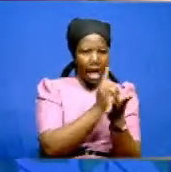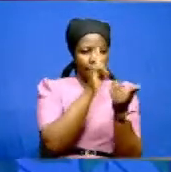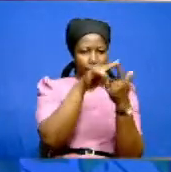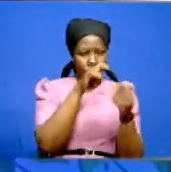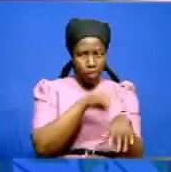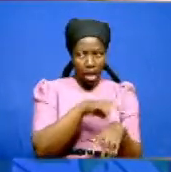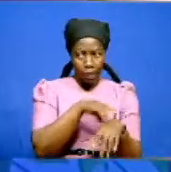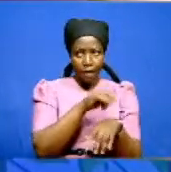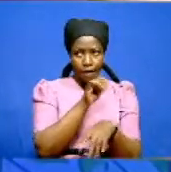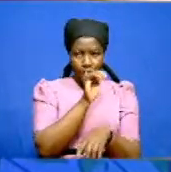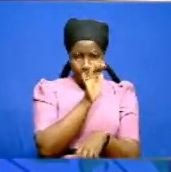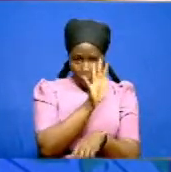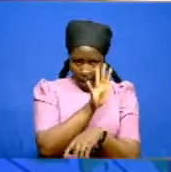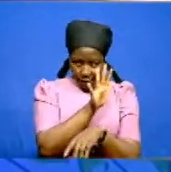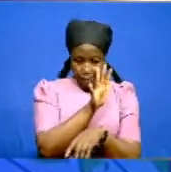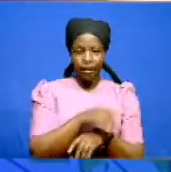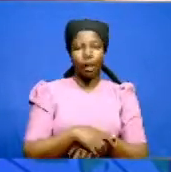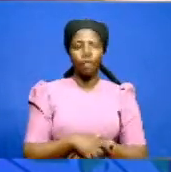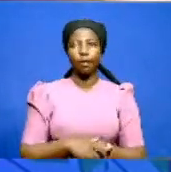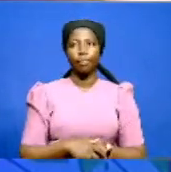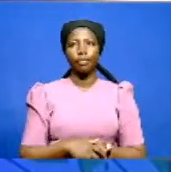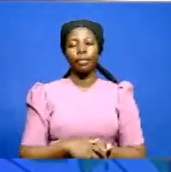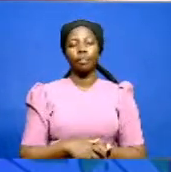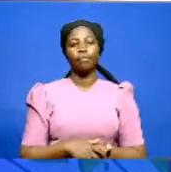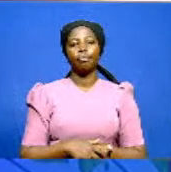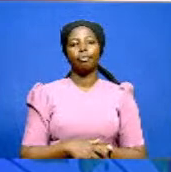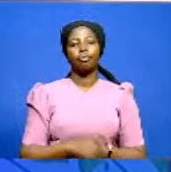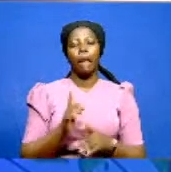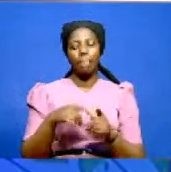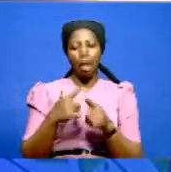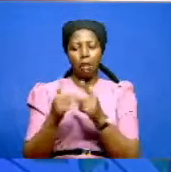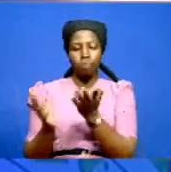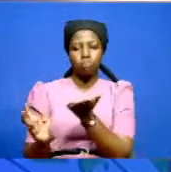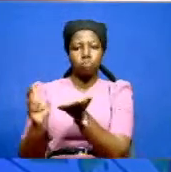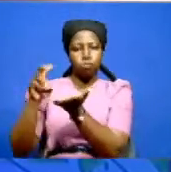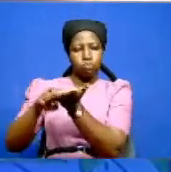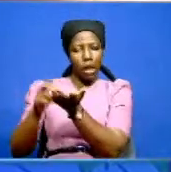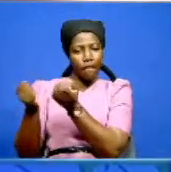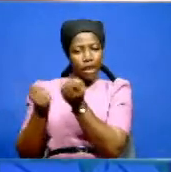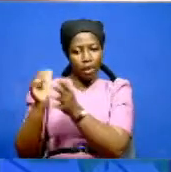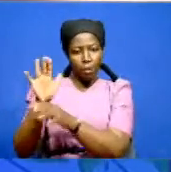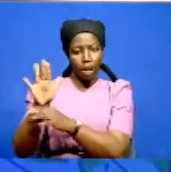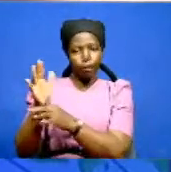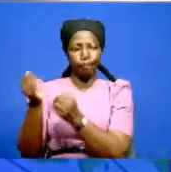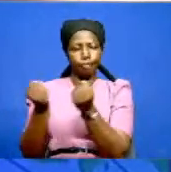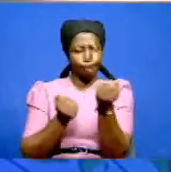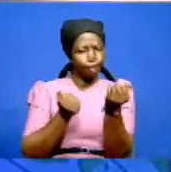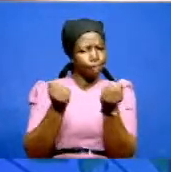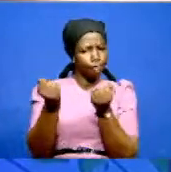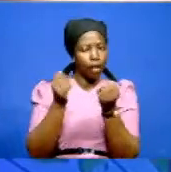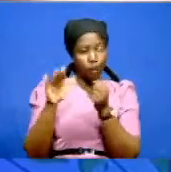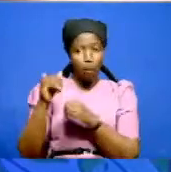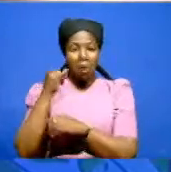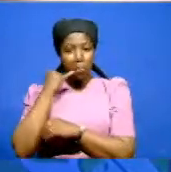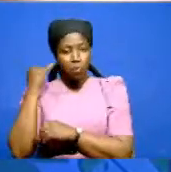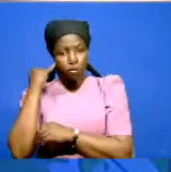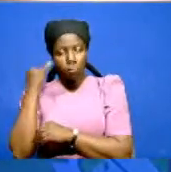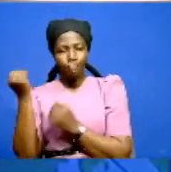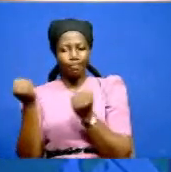He would then get into his car, drive from Nakuru